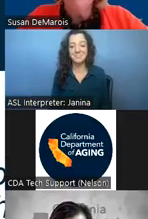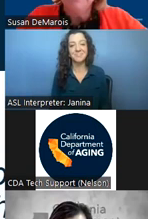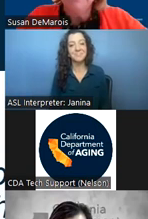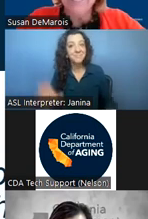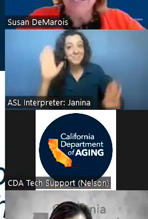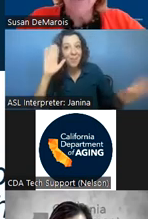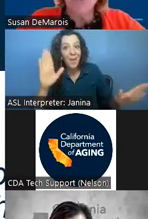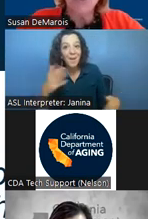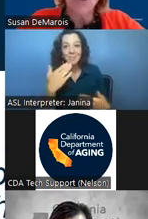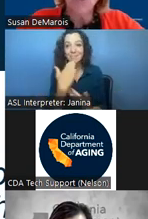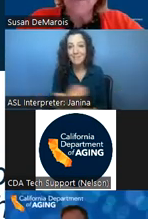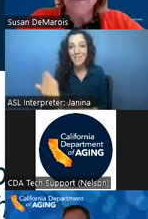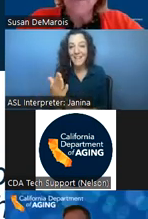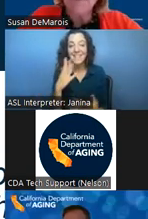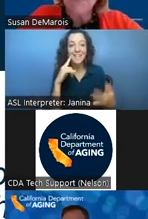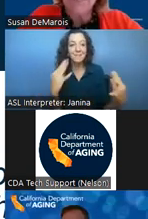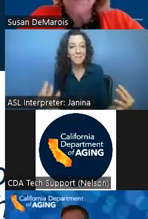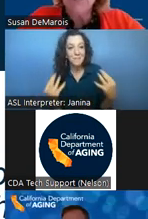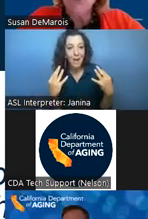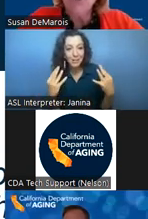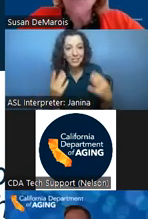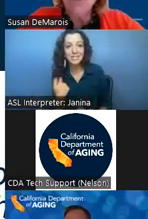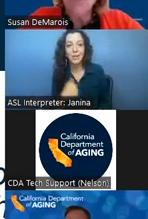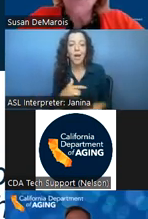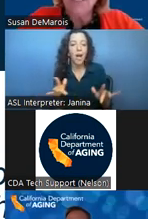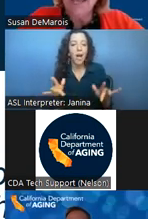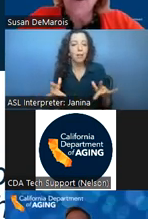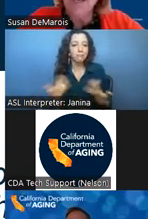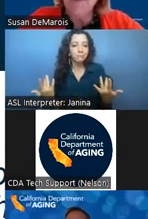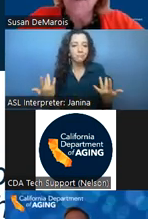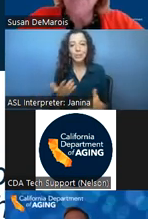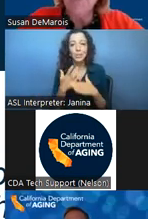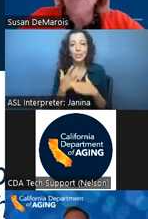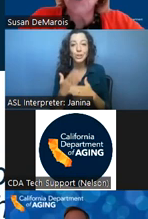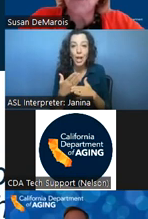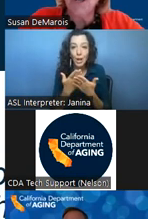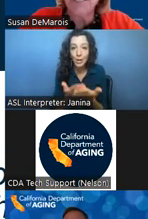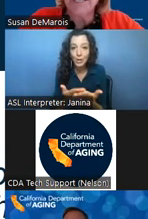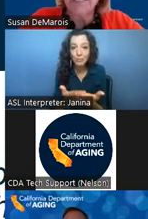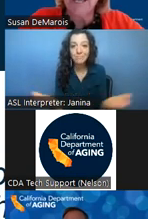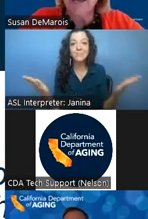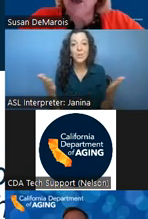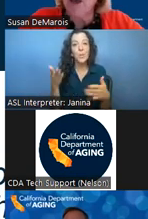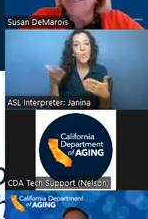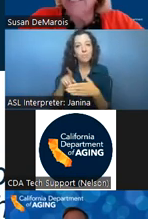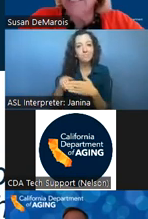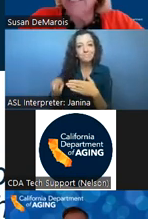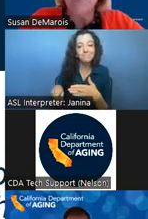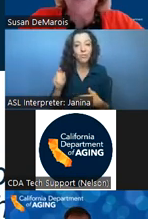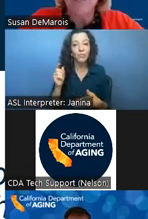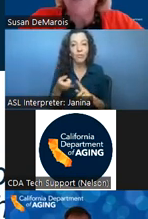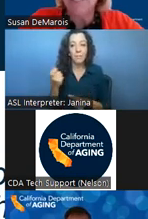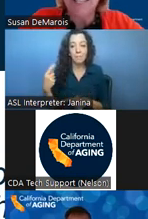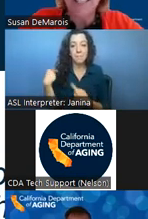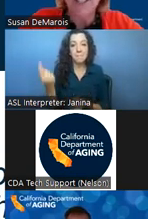joining us today um we're so happy to be sharing with you the outcome of the budget process um on day